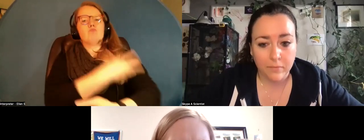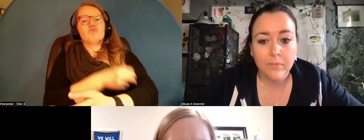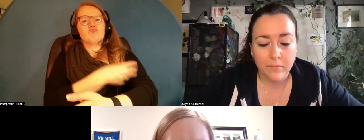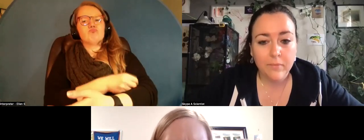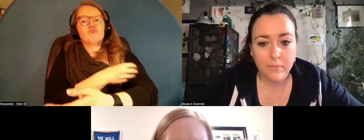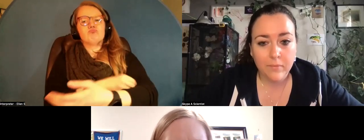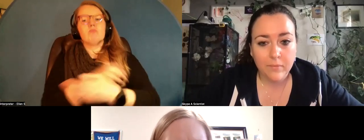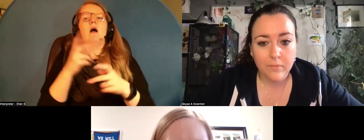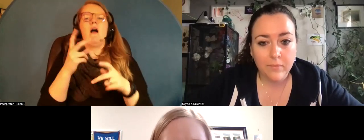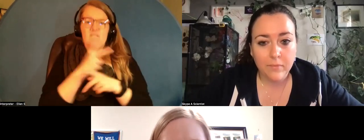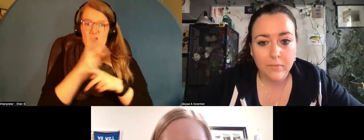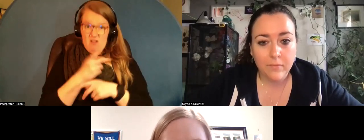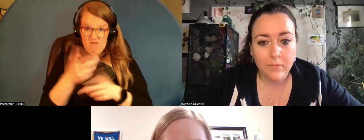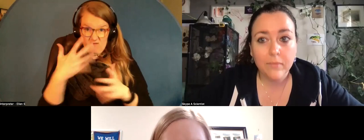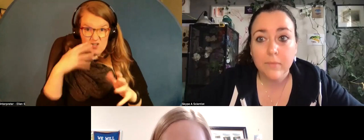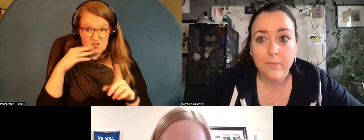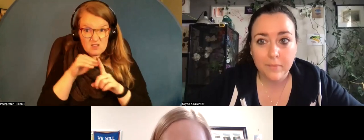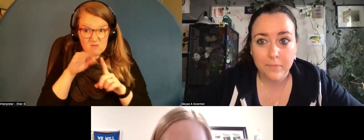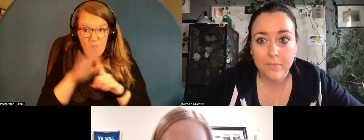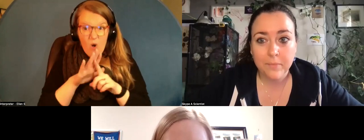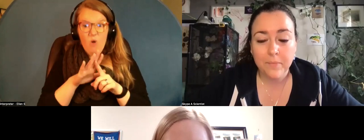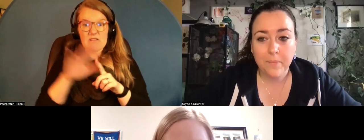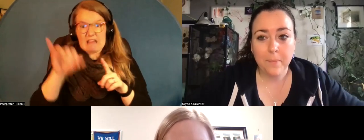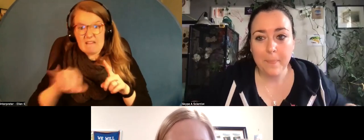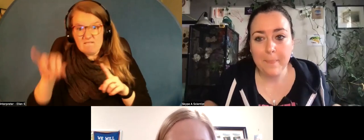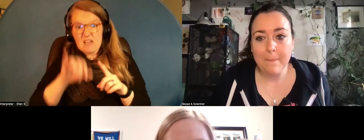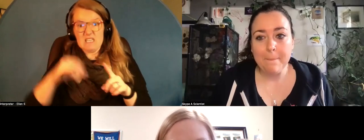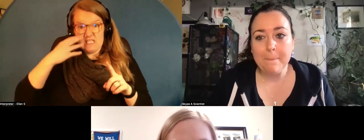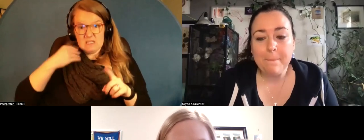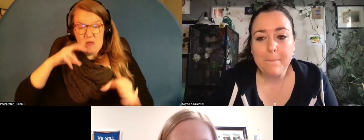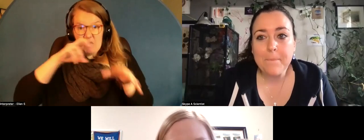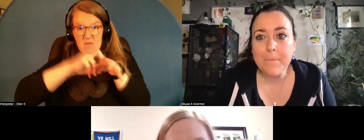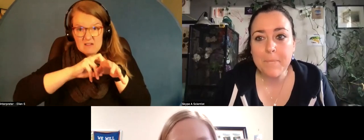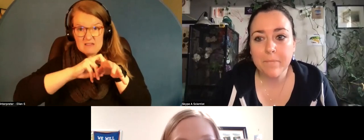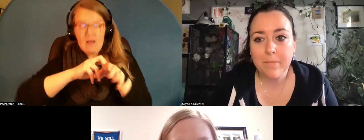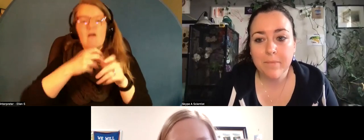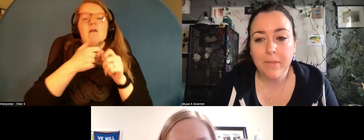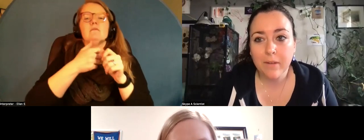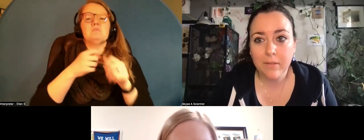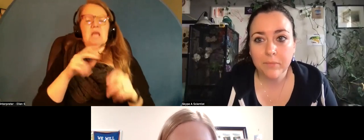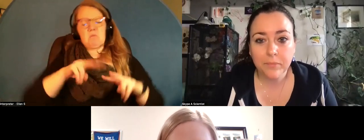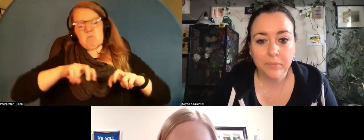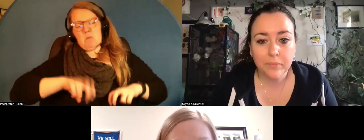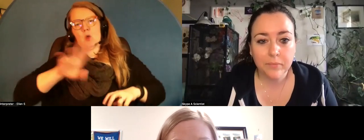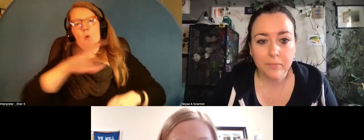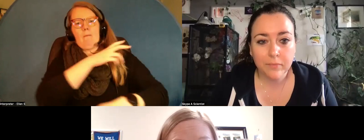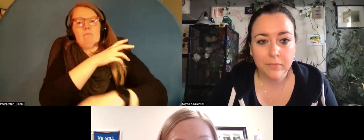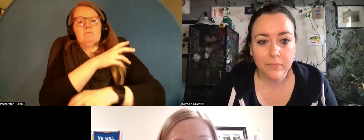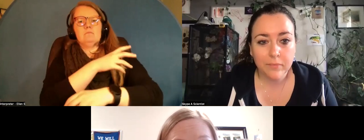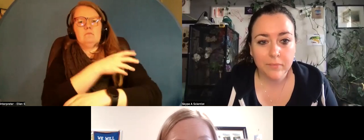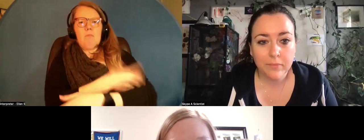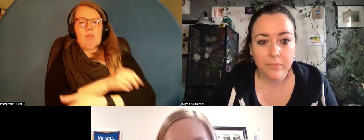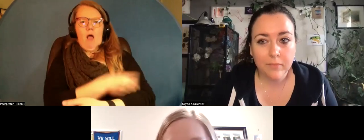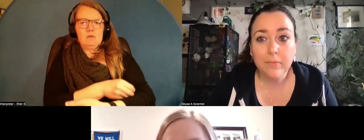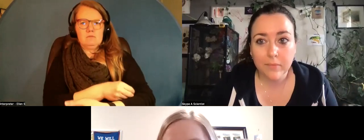from the blood draw if you have been exposed or infected with that parasite based on some immune response that a signal they can